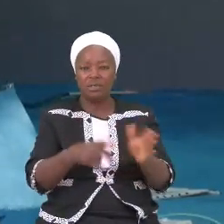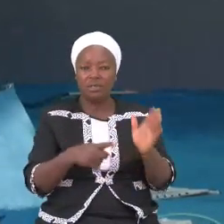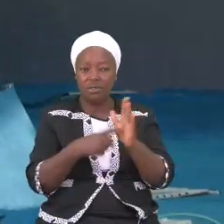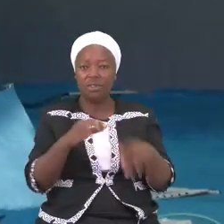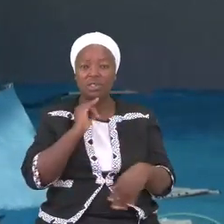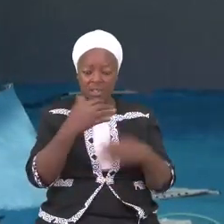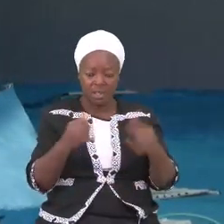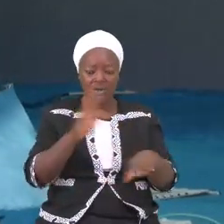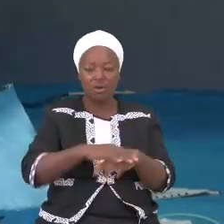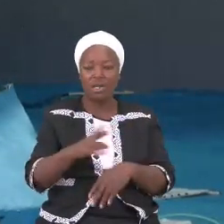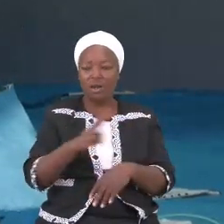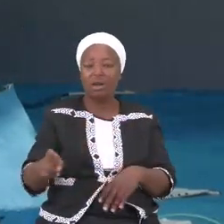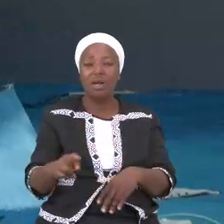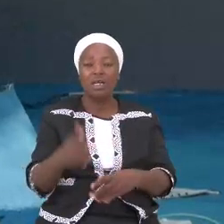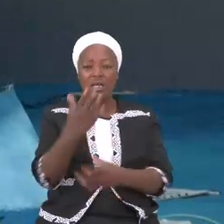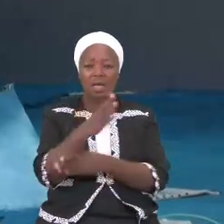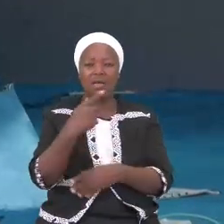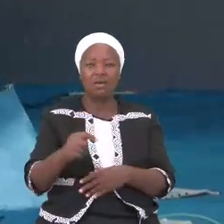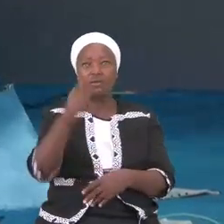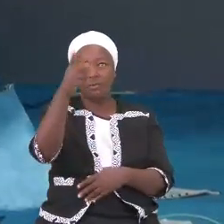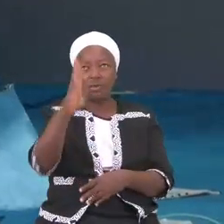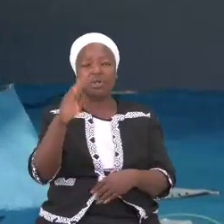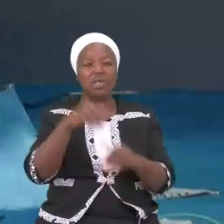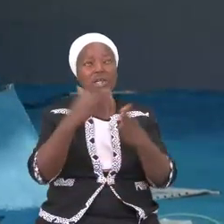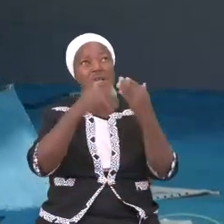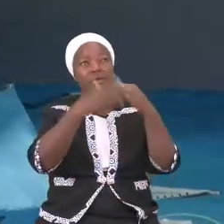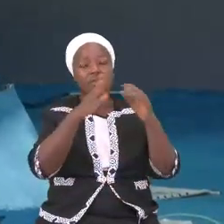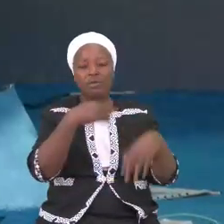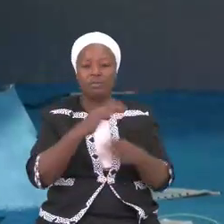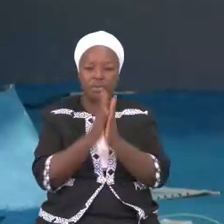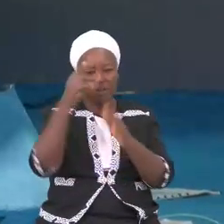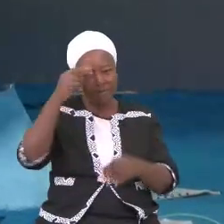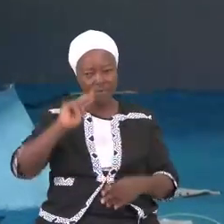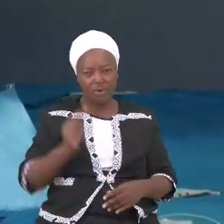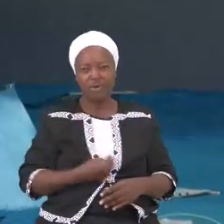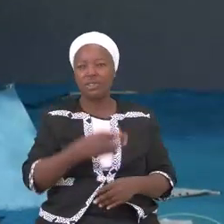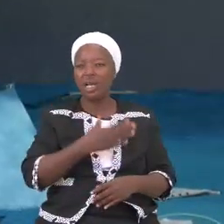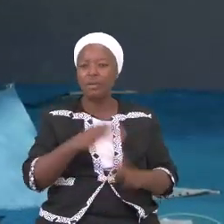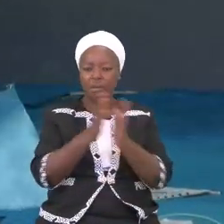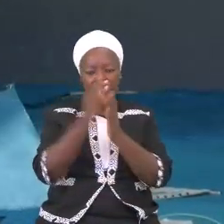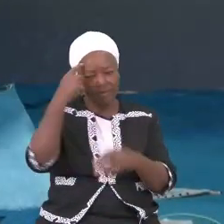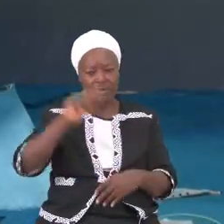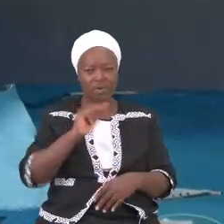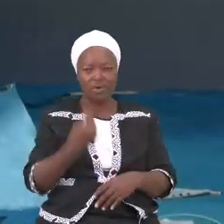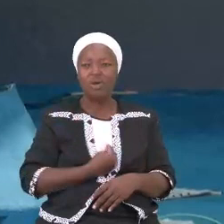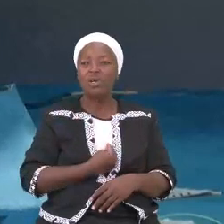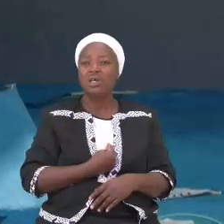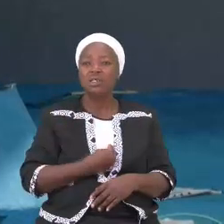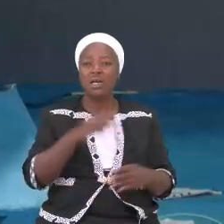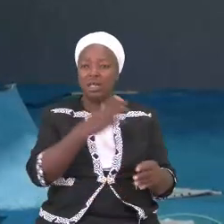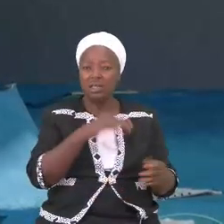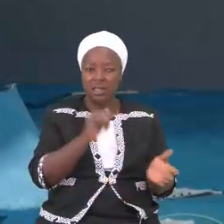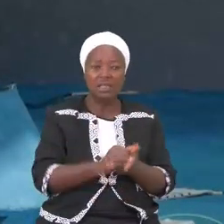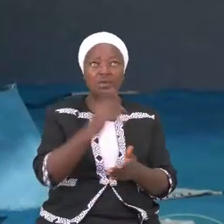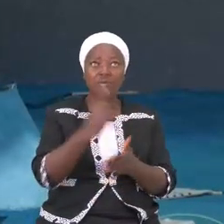high, making intercession for us and praying for us that what he had done on the cross of Calvary